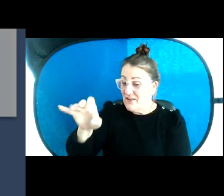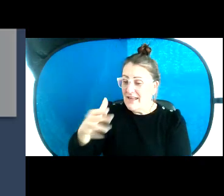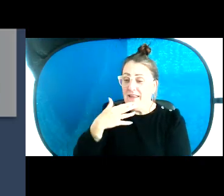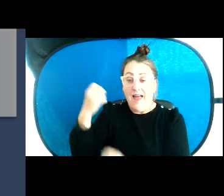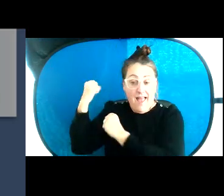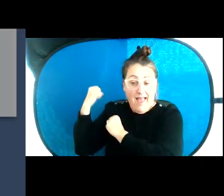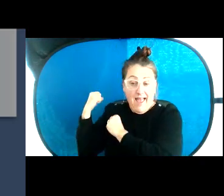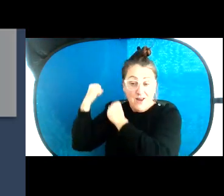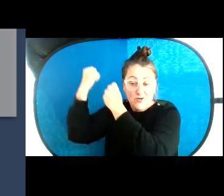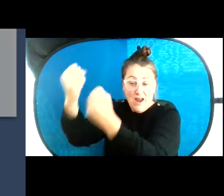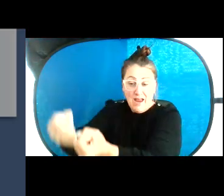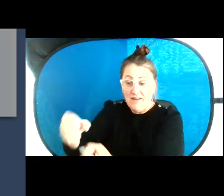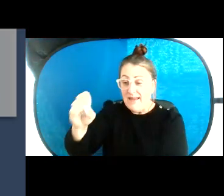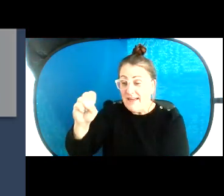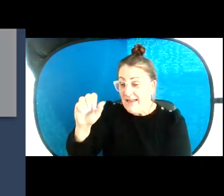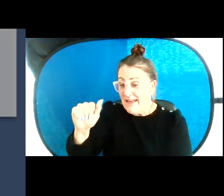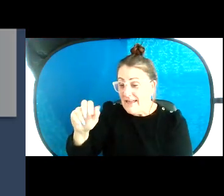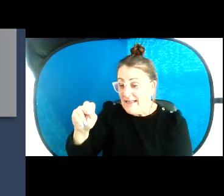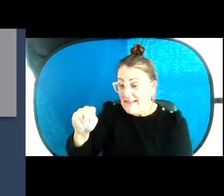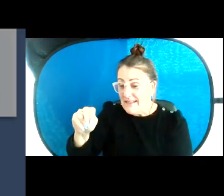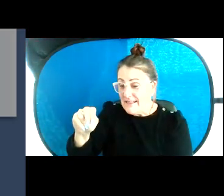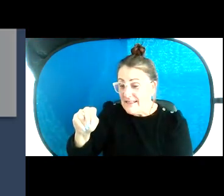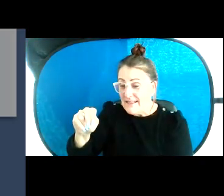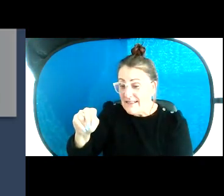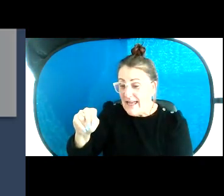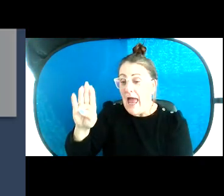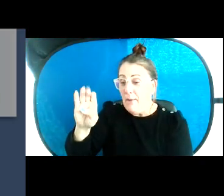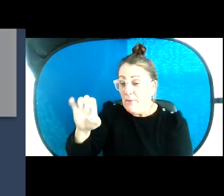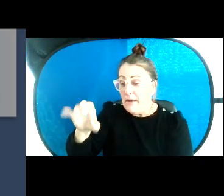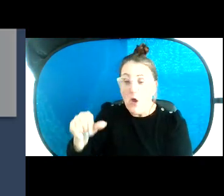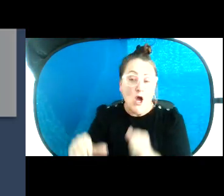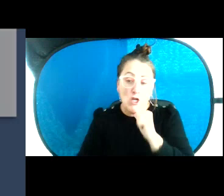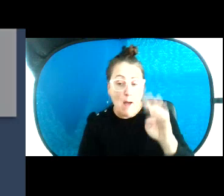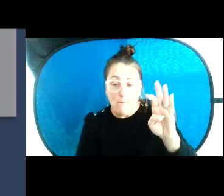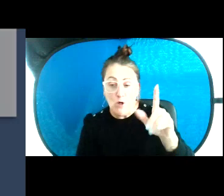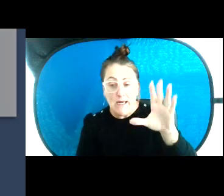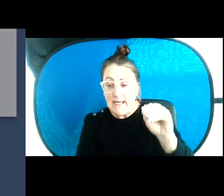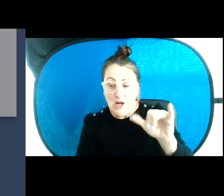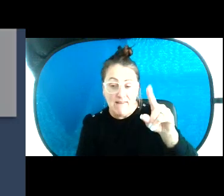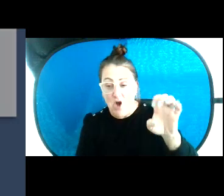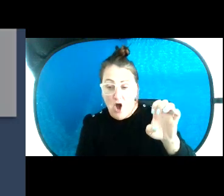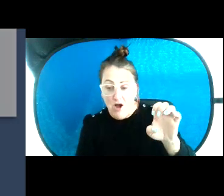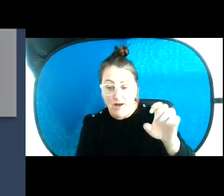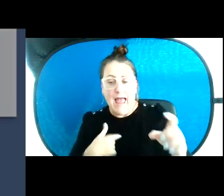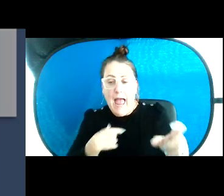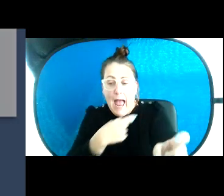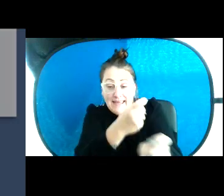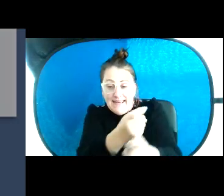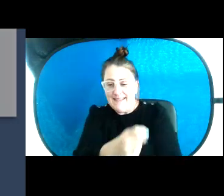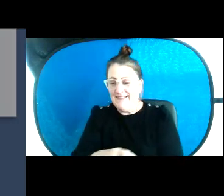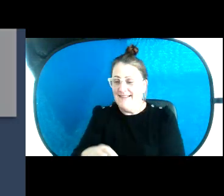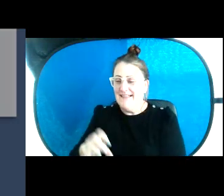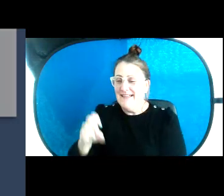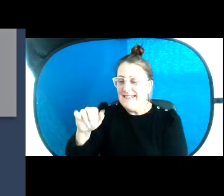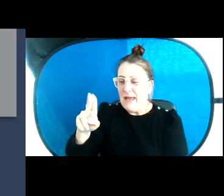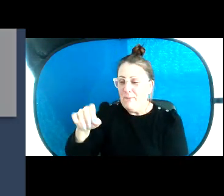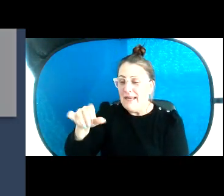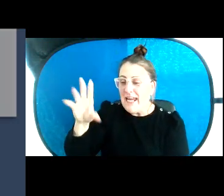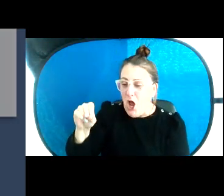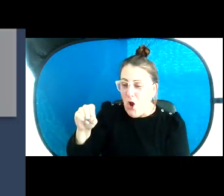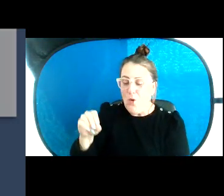San Benito, not San Bernardino, Yvonne. I'm kidding, from San Benito. I hope you were